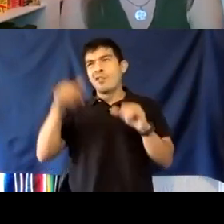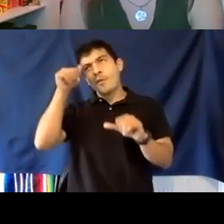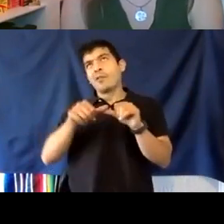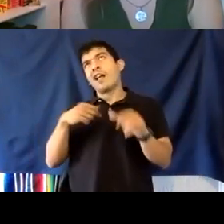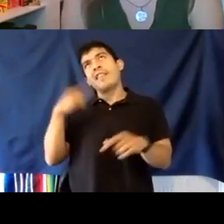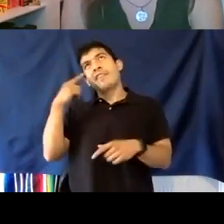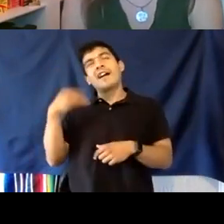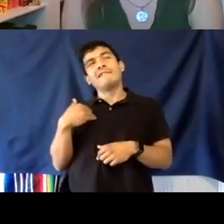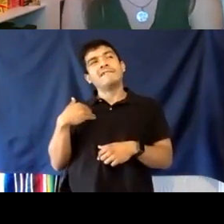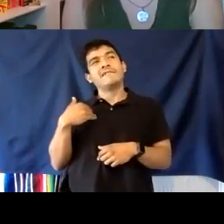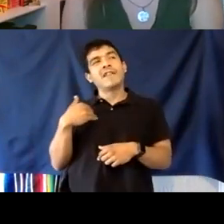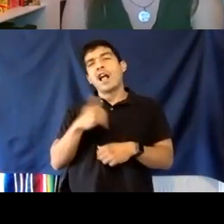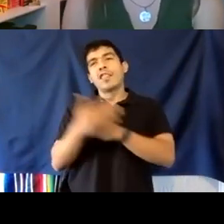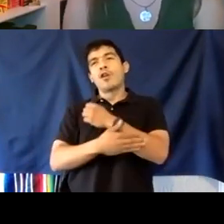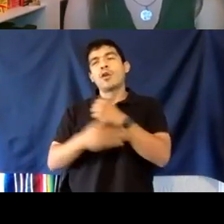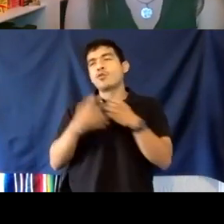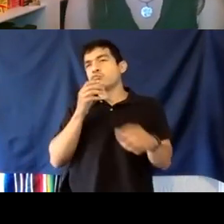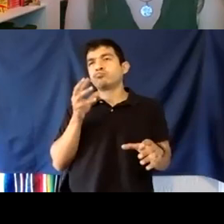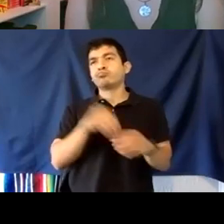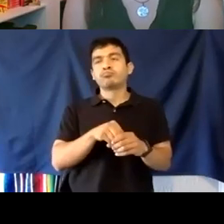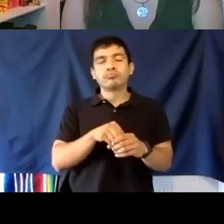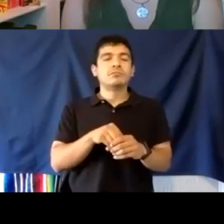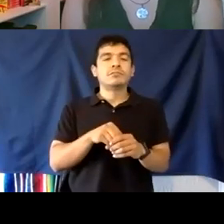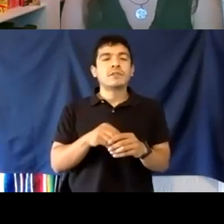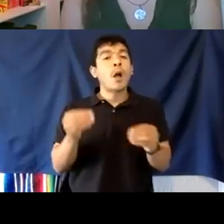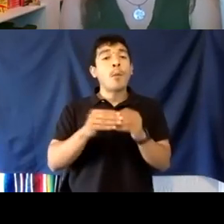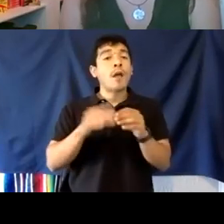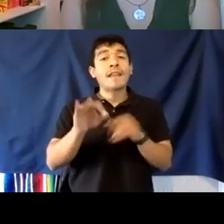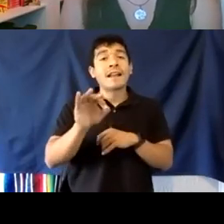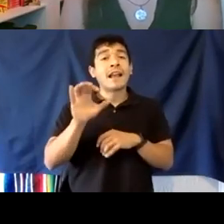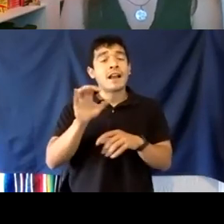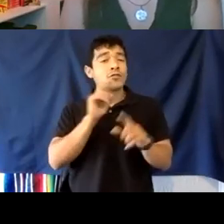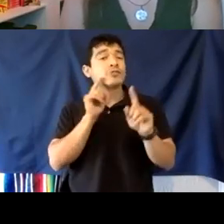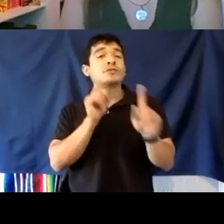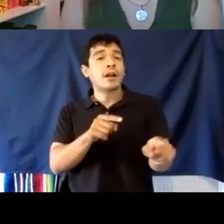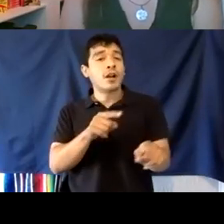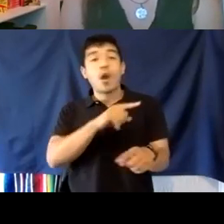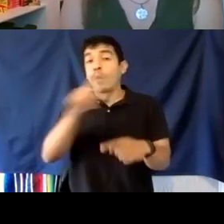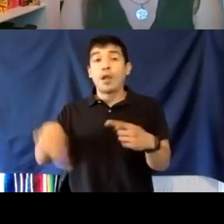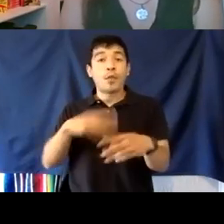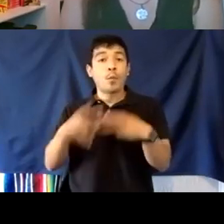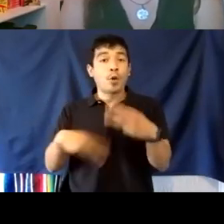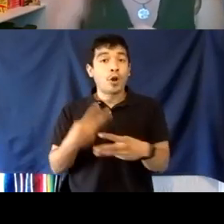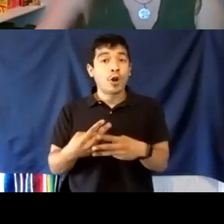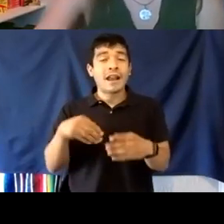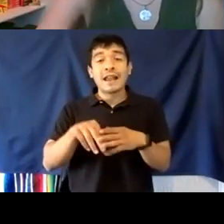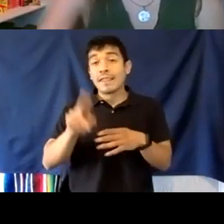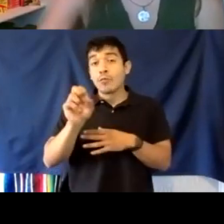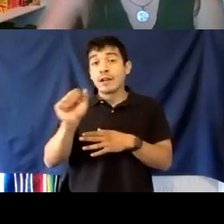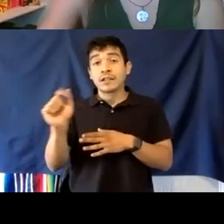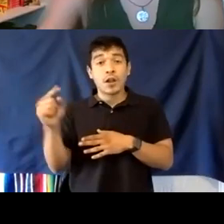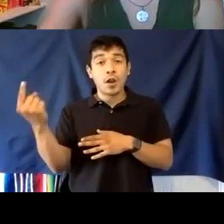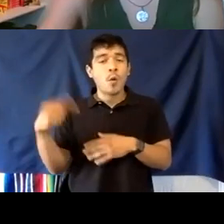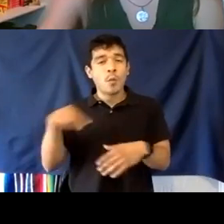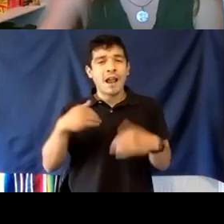of other countries that participated, more than 900 respondents around the world. In the United States, we had